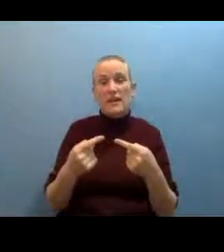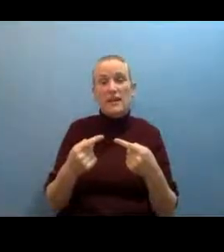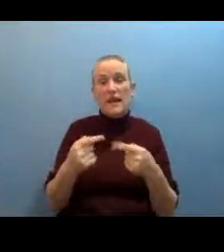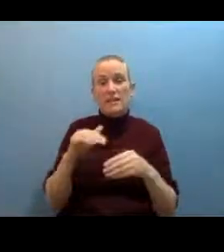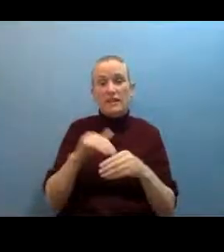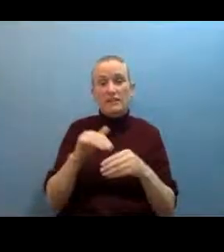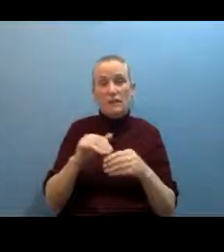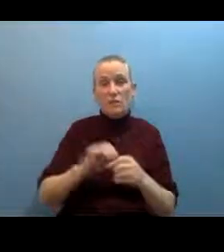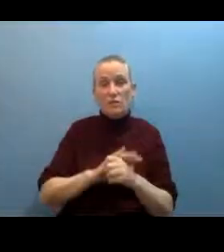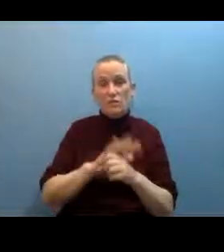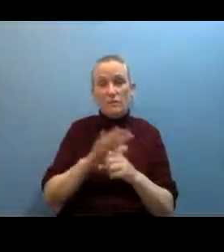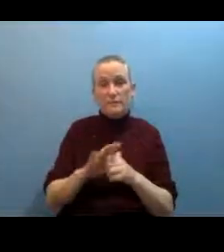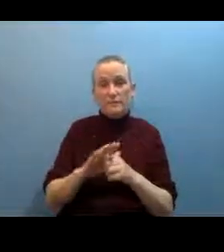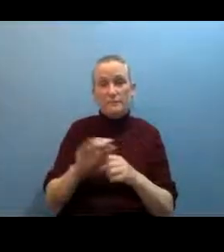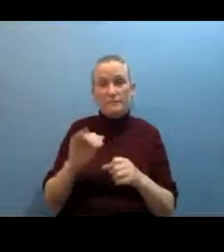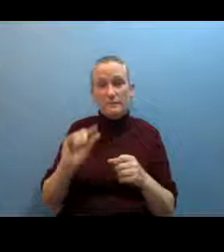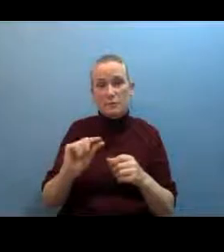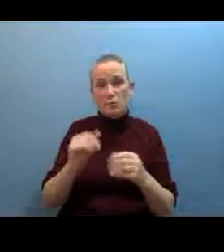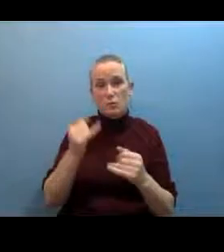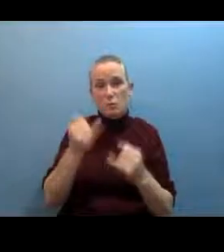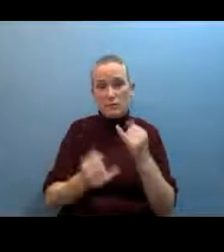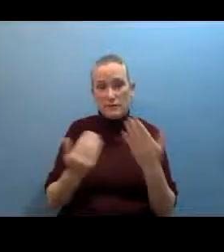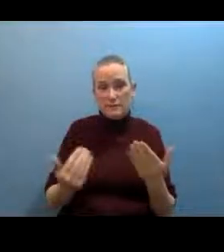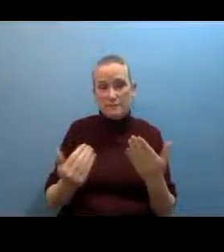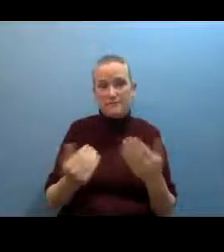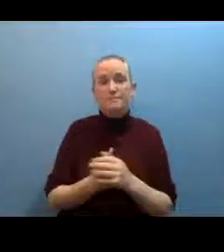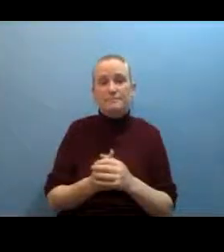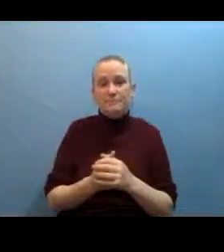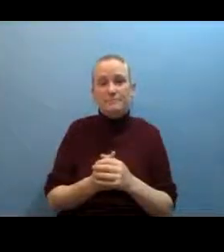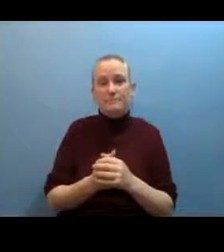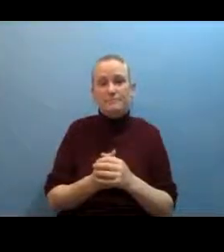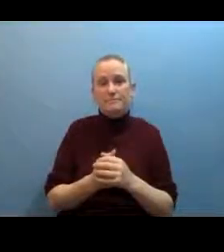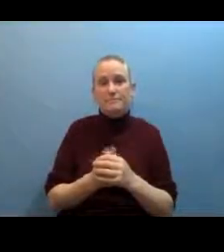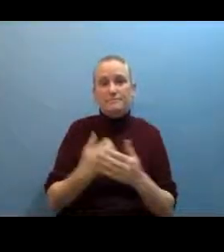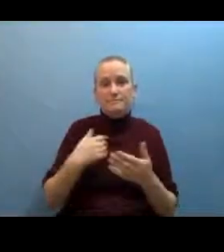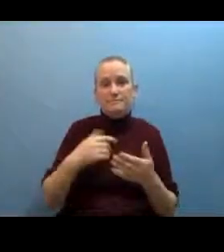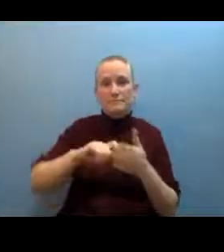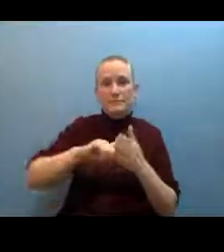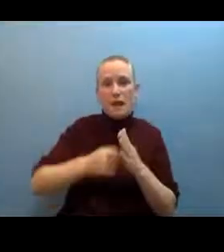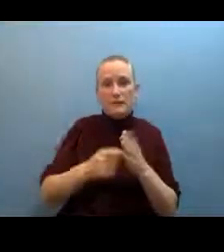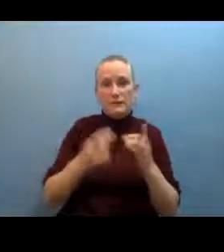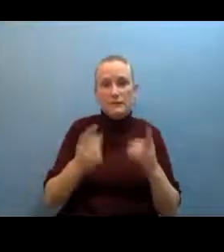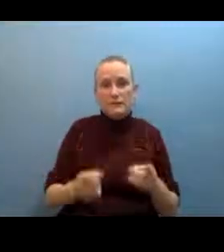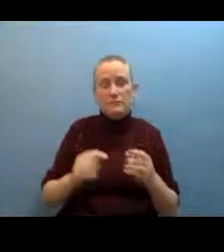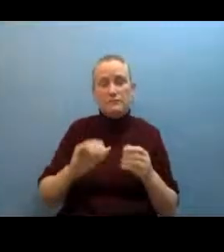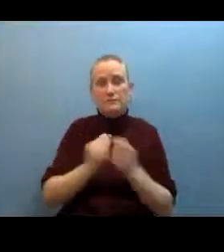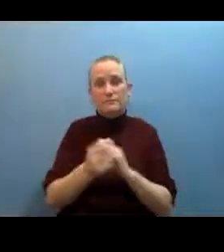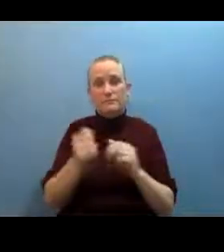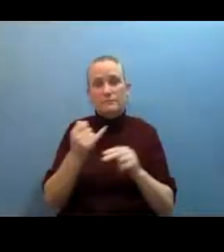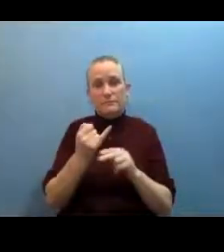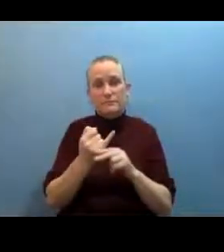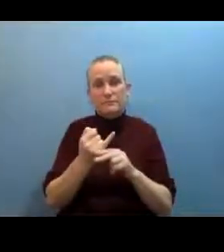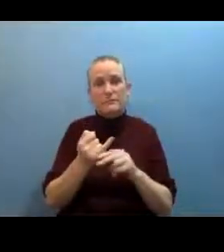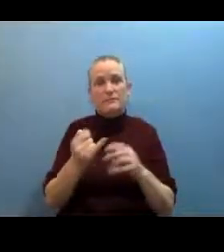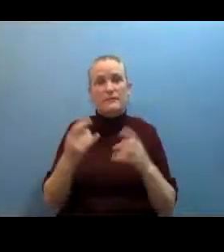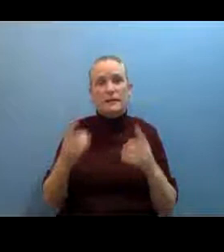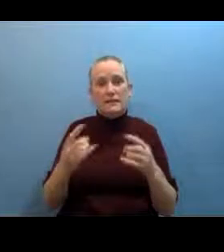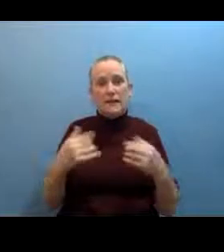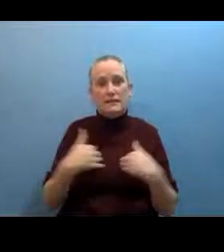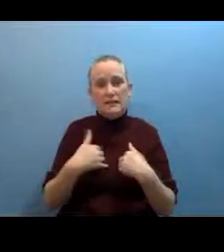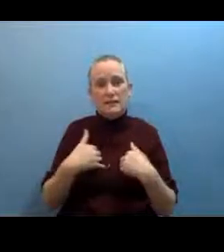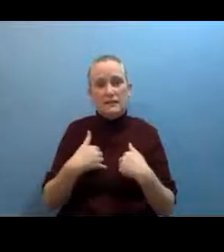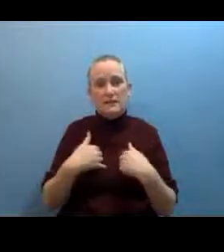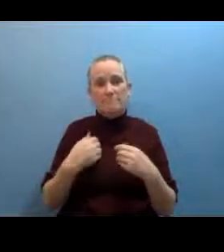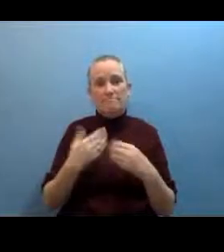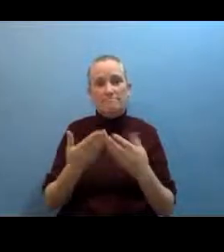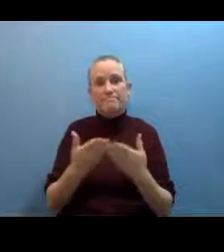So it might be a little bit worse now because of the current restrictions, lockdown, the changes with school, health, anxiety, and just general